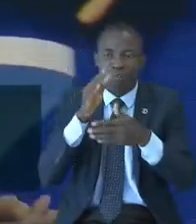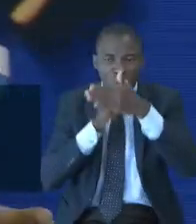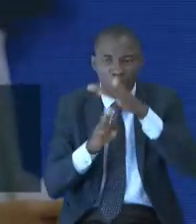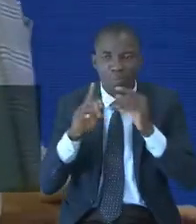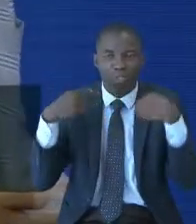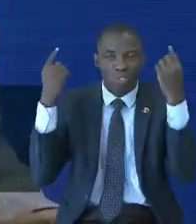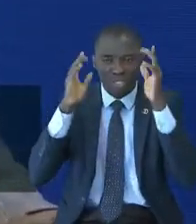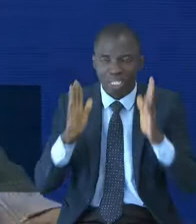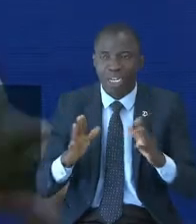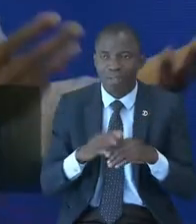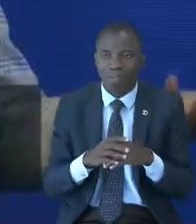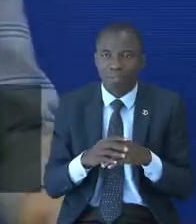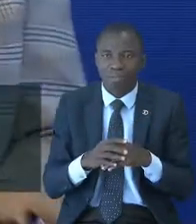understand?